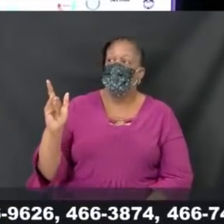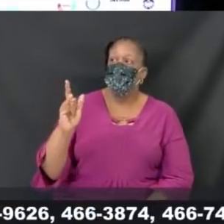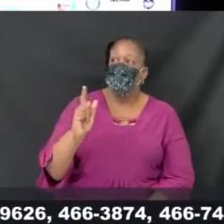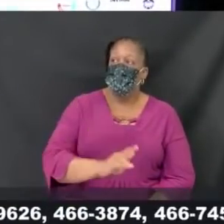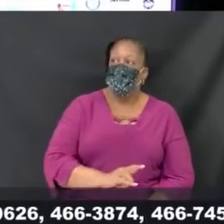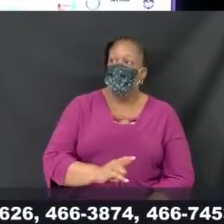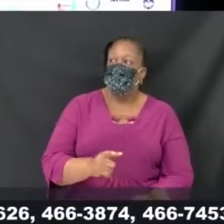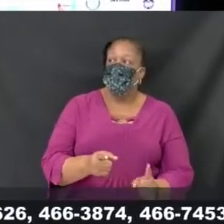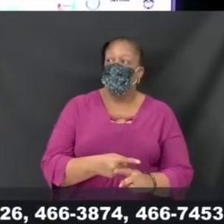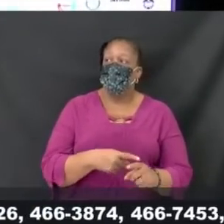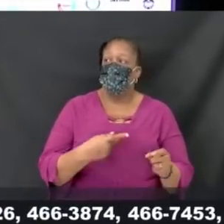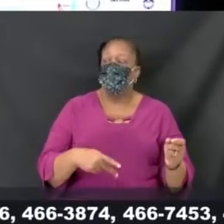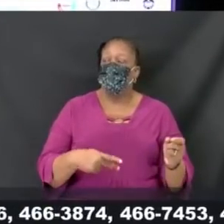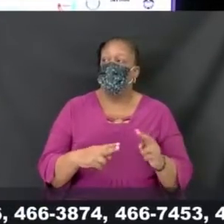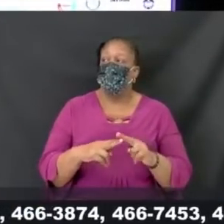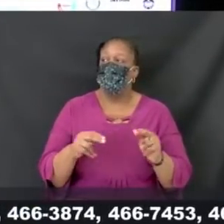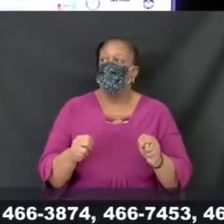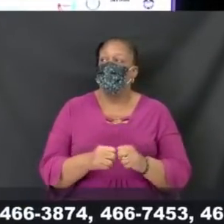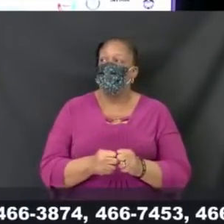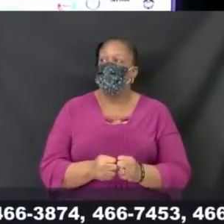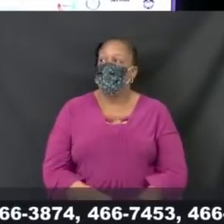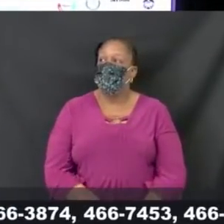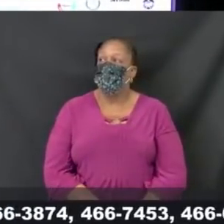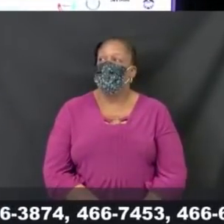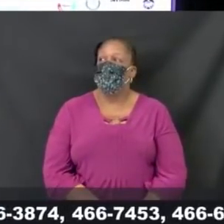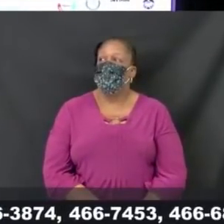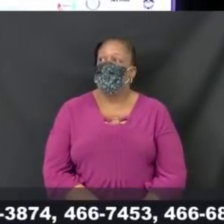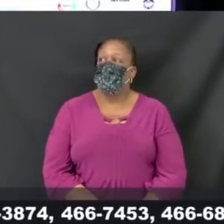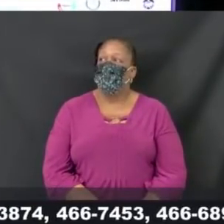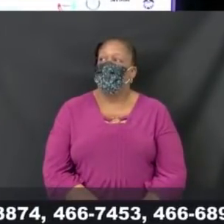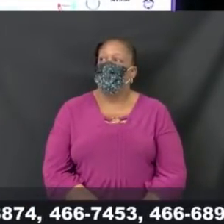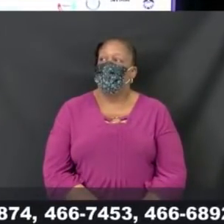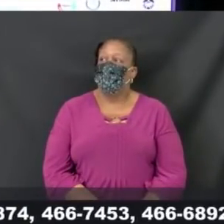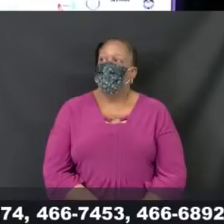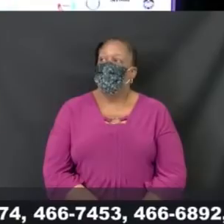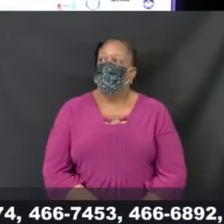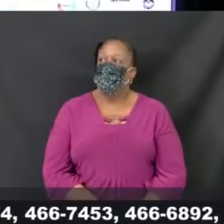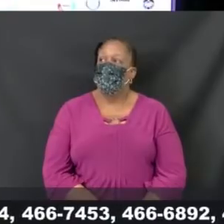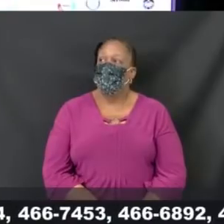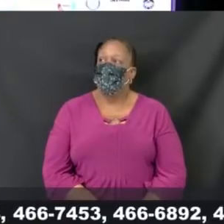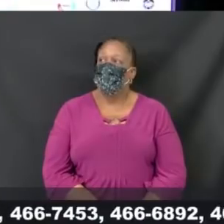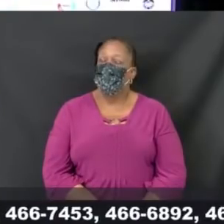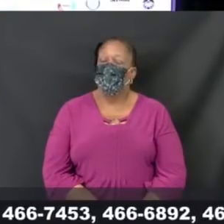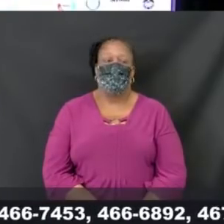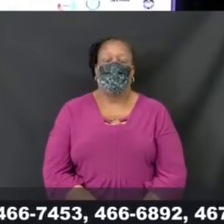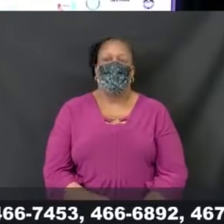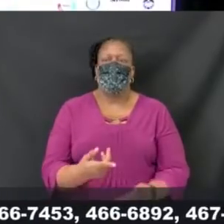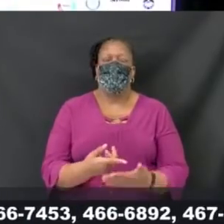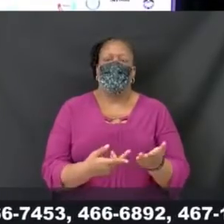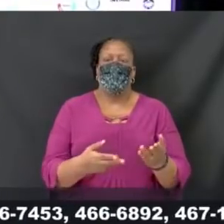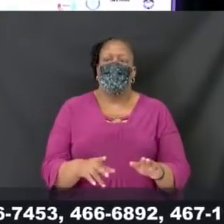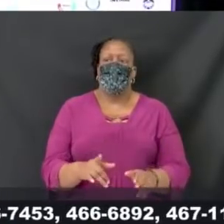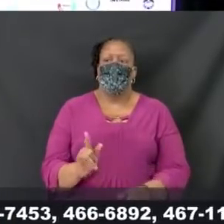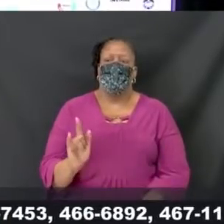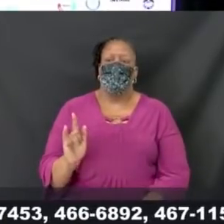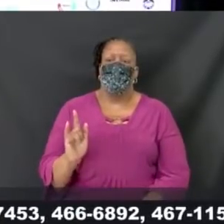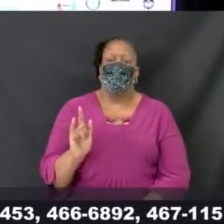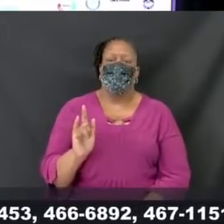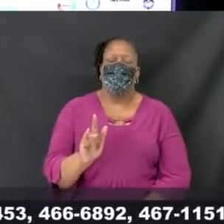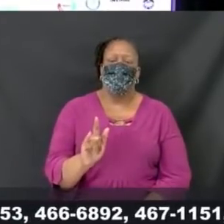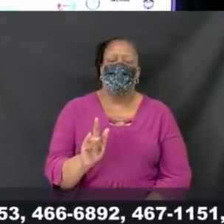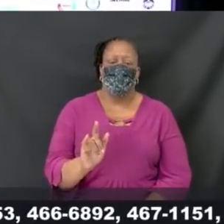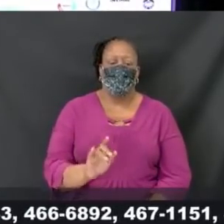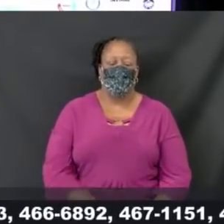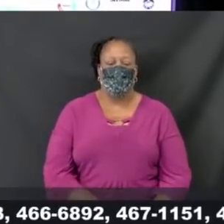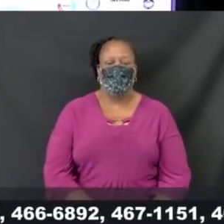Nevis. So what do you do if your flight is cancelled or changed? So you go through the portal, you